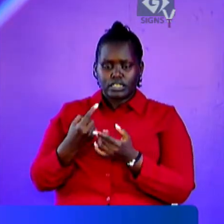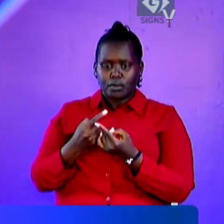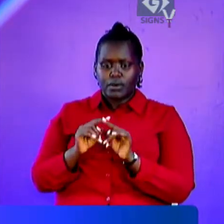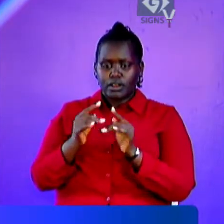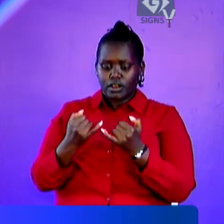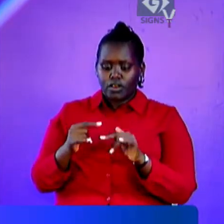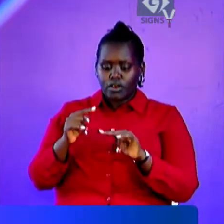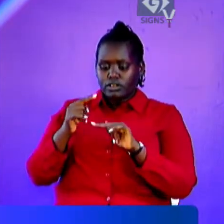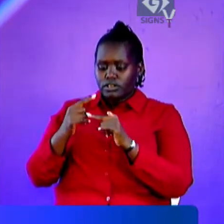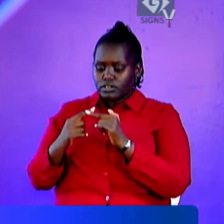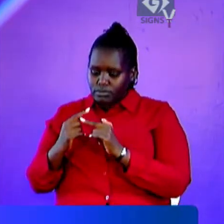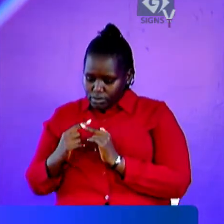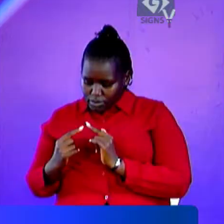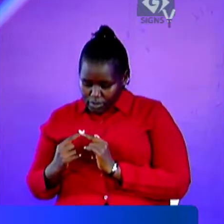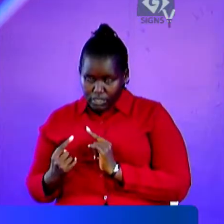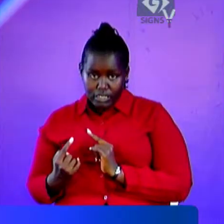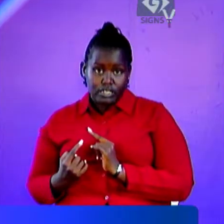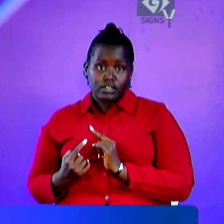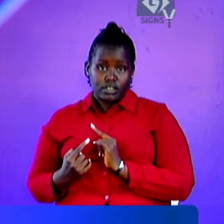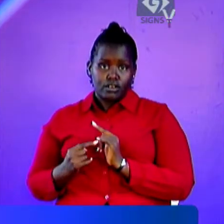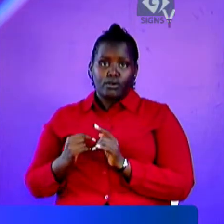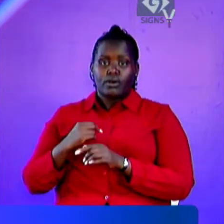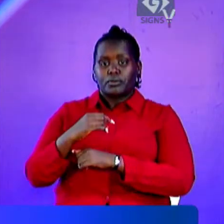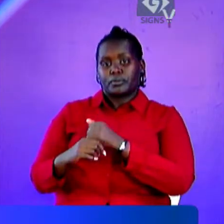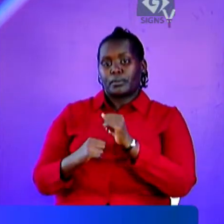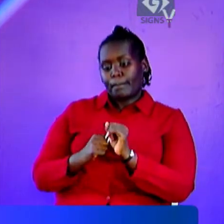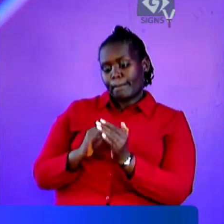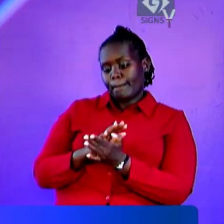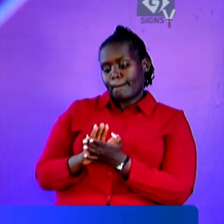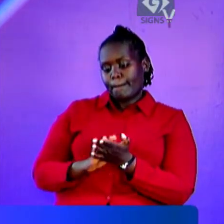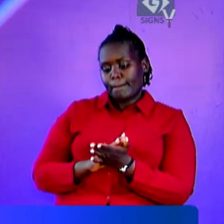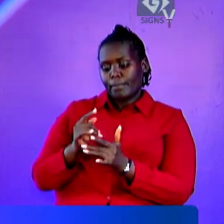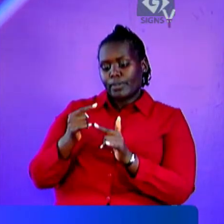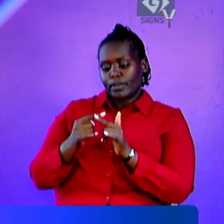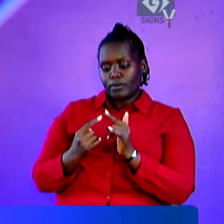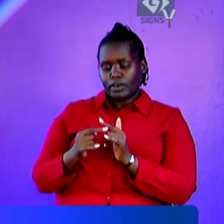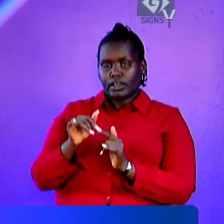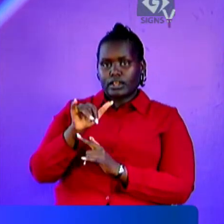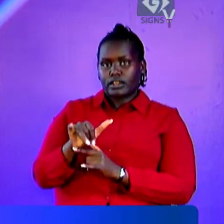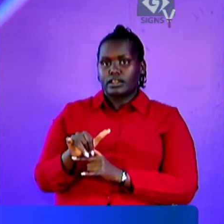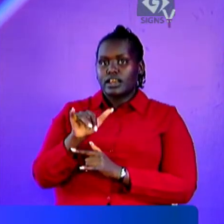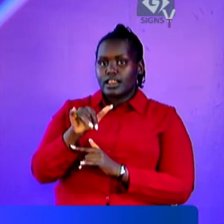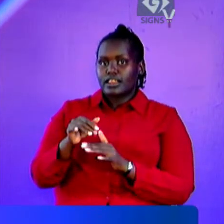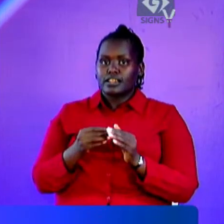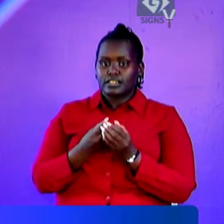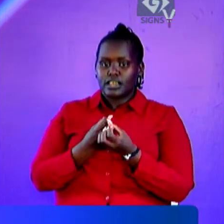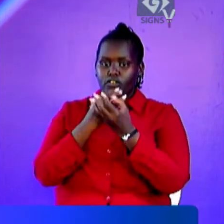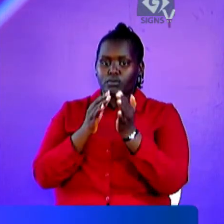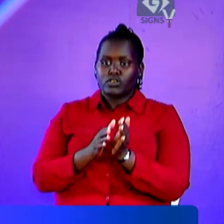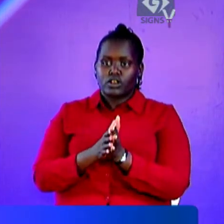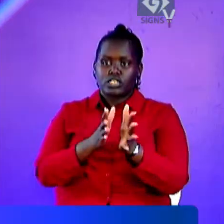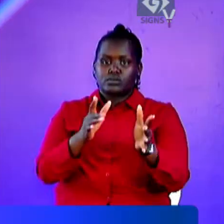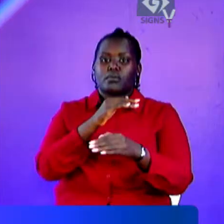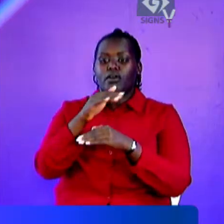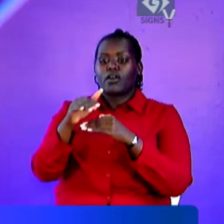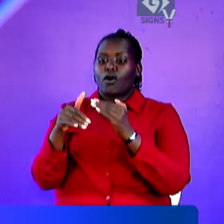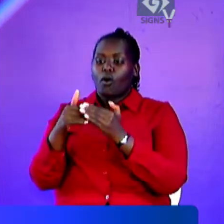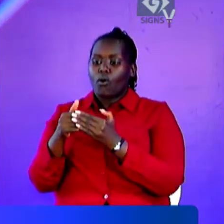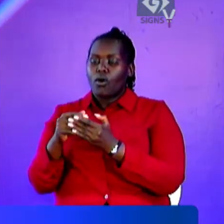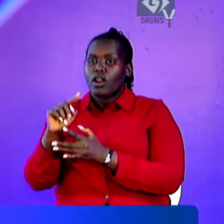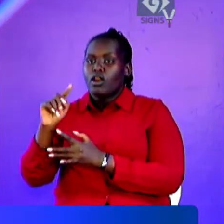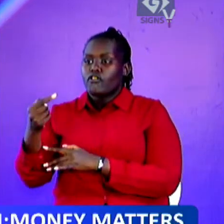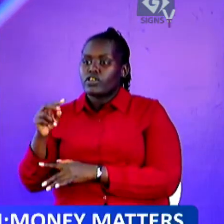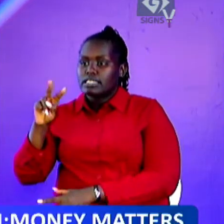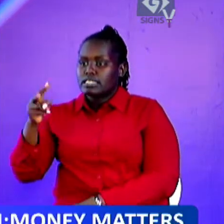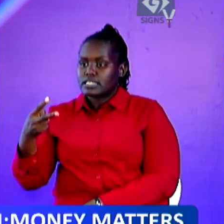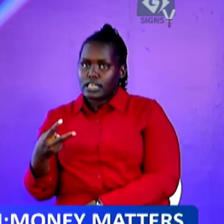basis. And you don't have to calculate that. That information is public. Every first, second, the Kenya